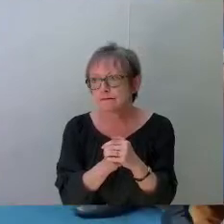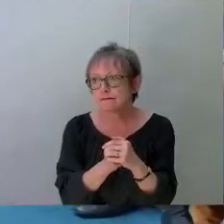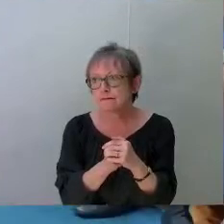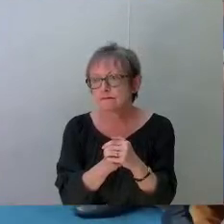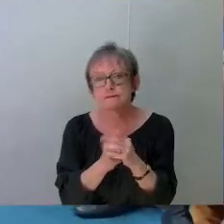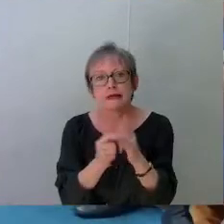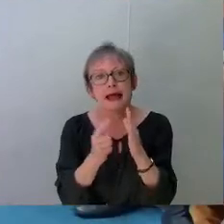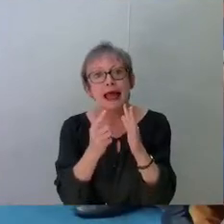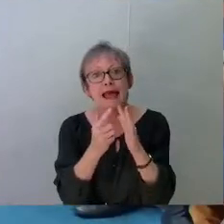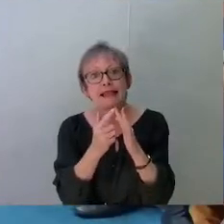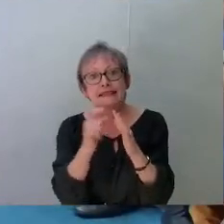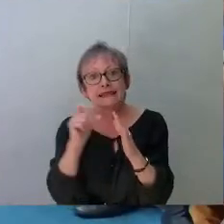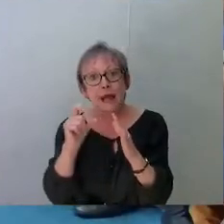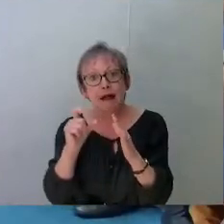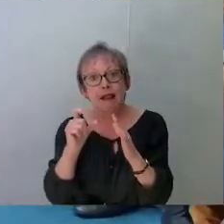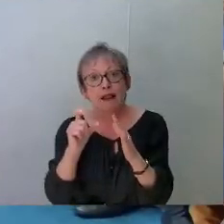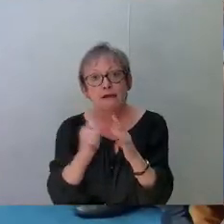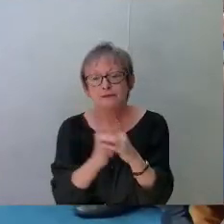Elise Cable.